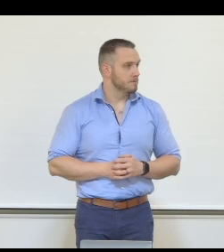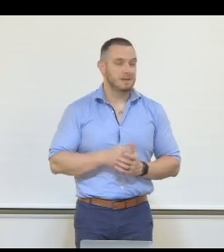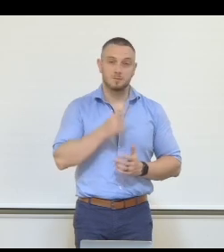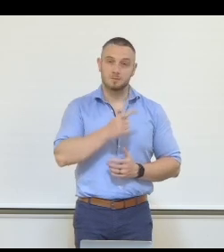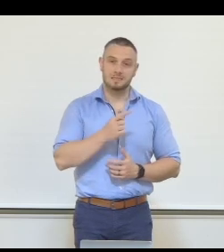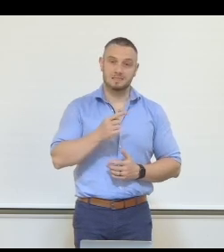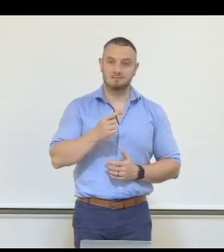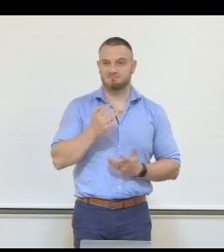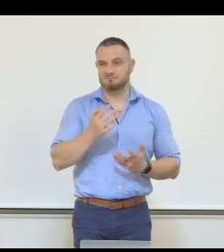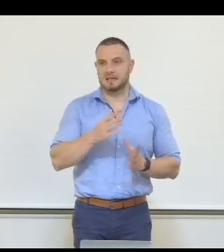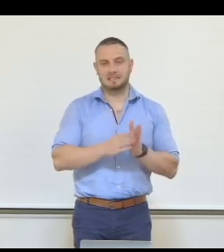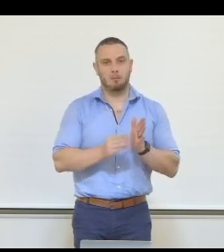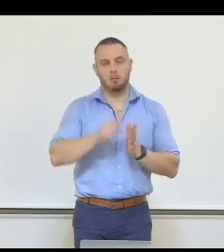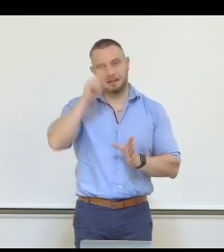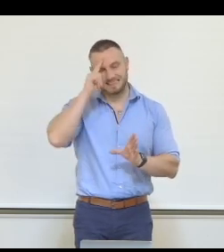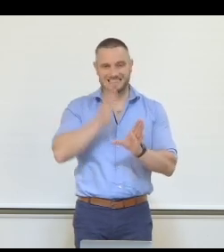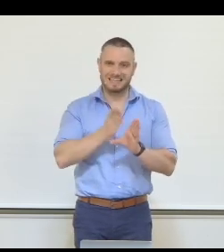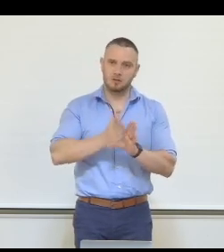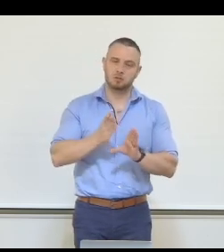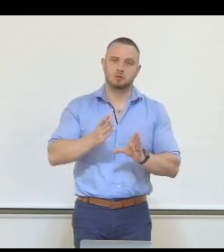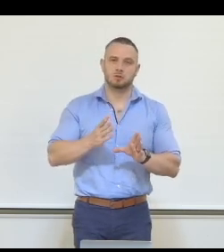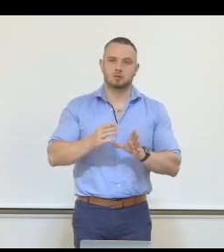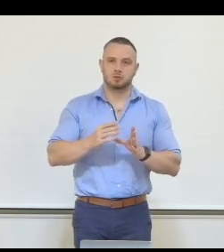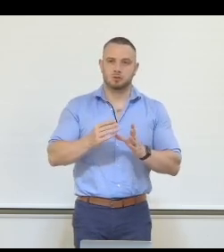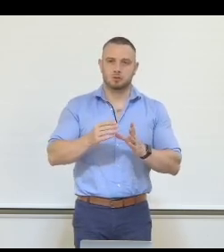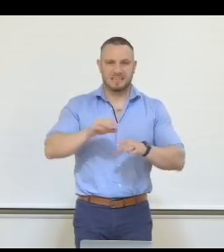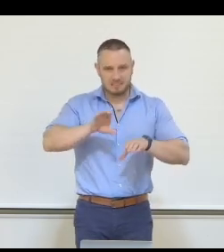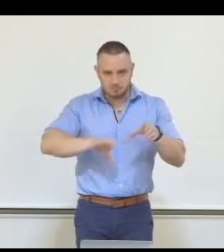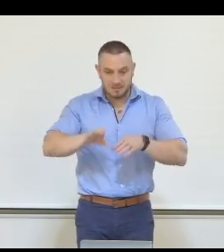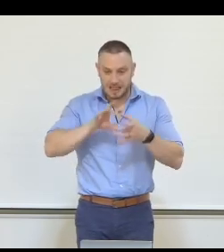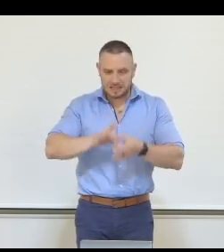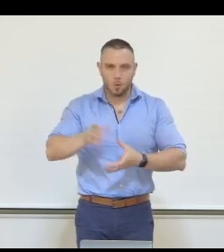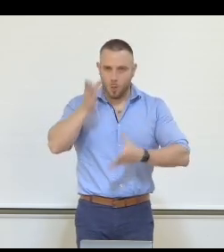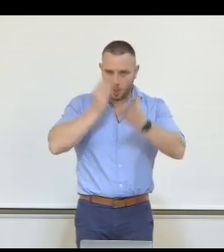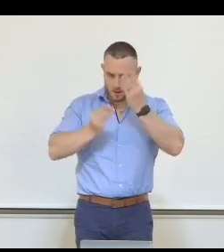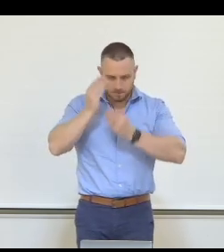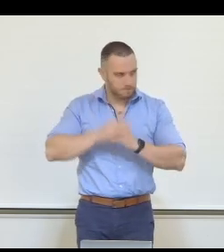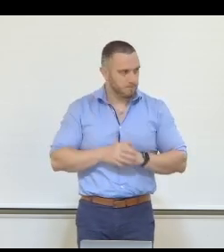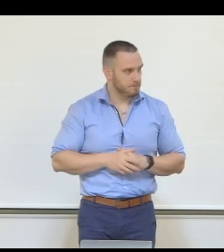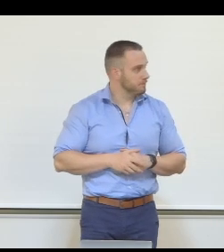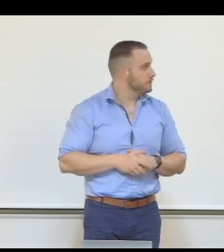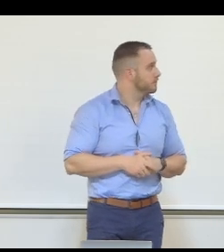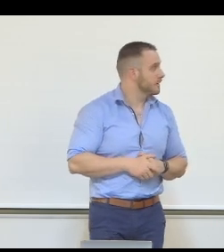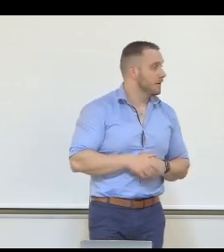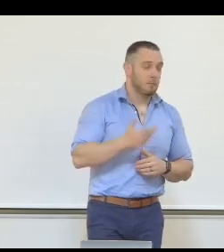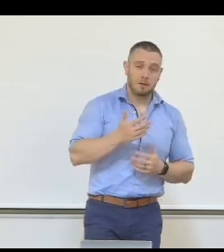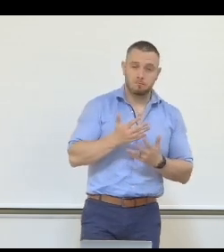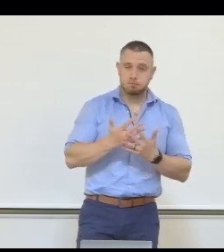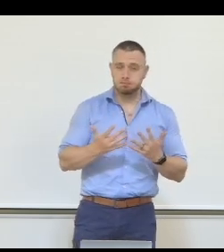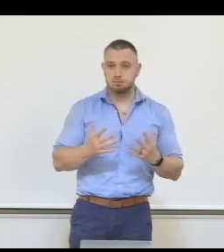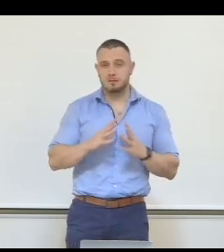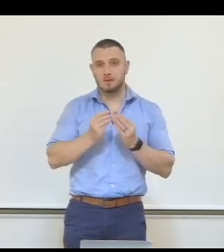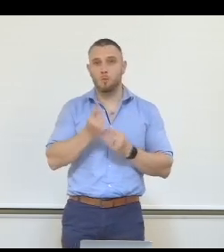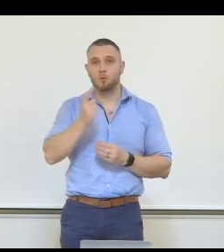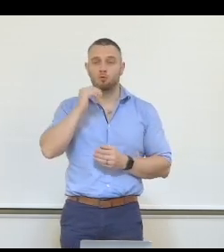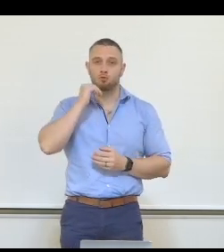psychological experiment about training, about teaching or learning. We had many experiments, 105